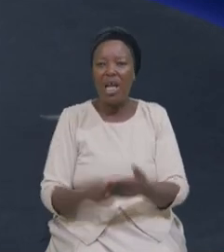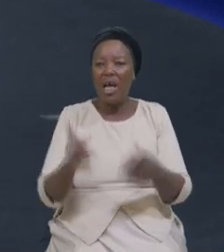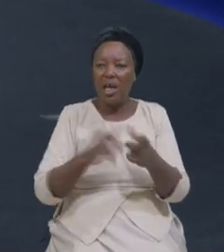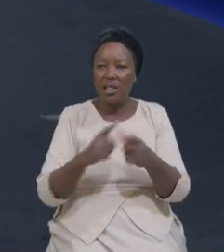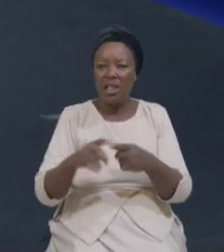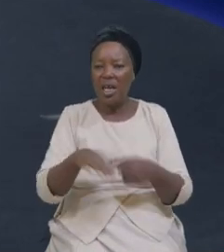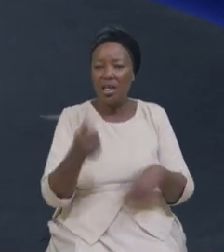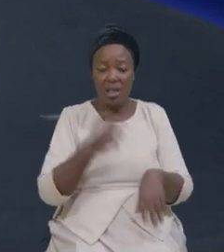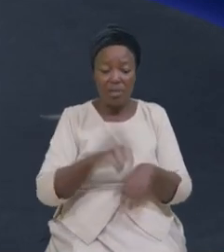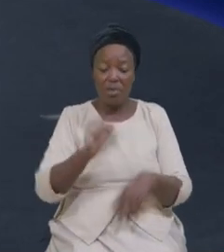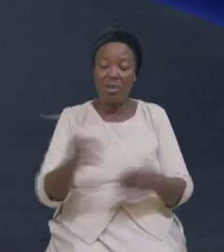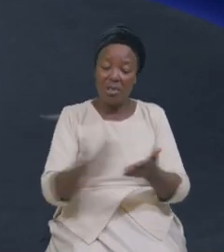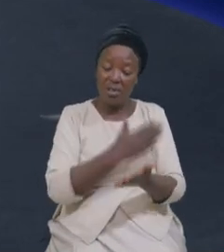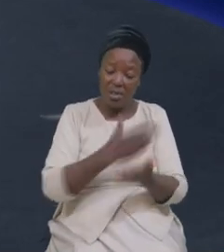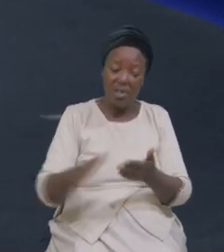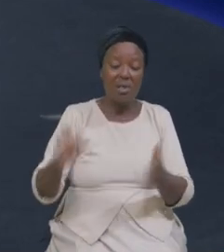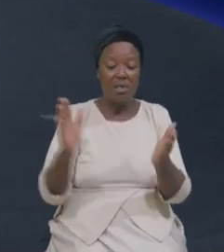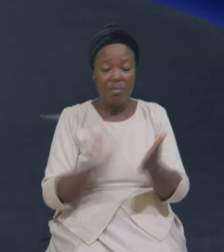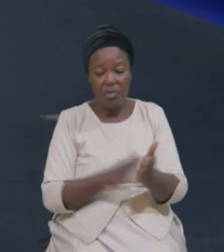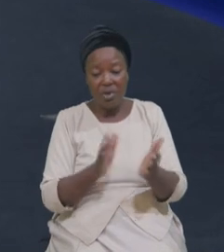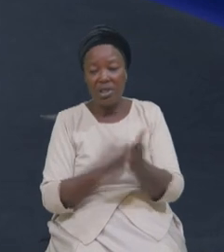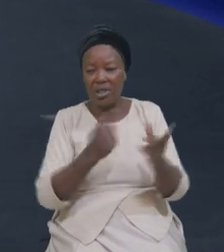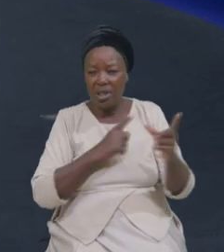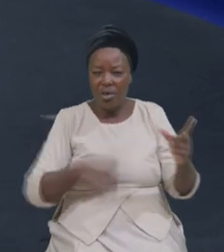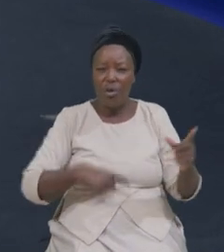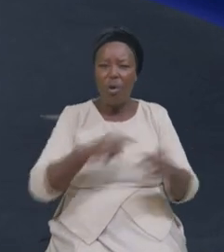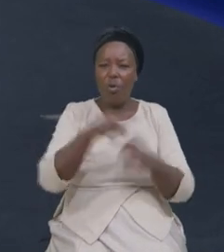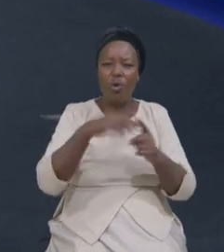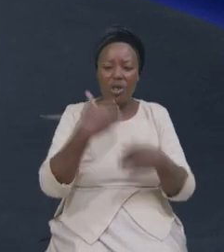can praise the Lord when the walls fall. The